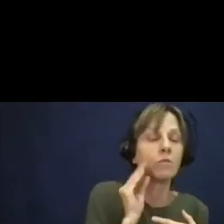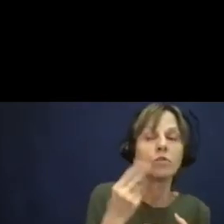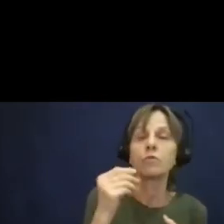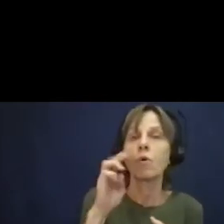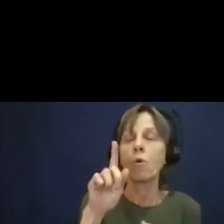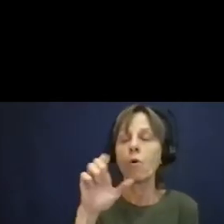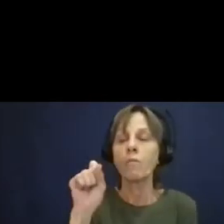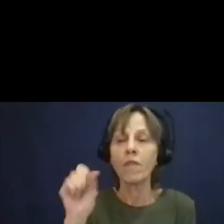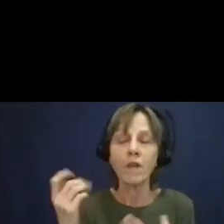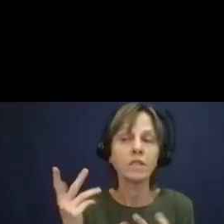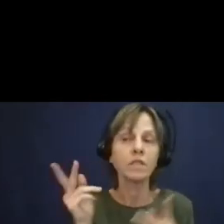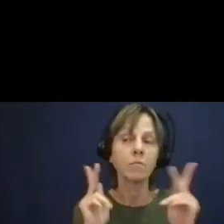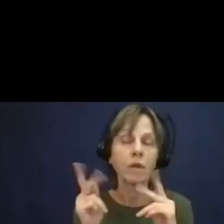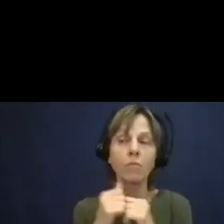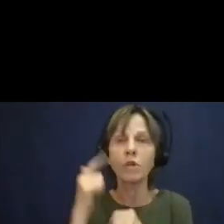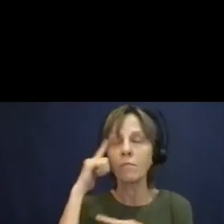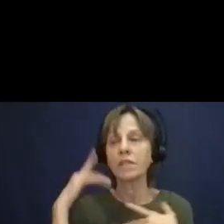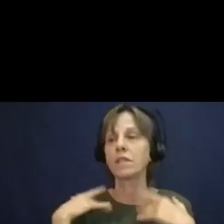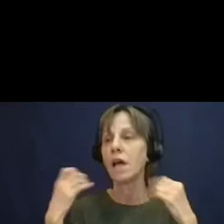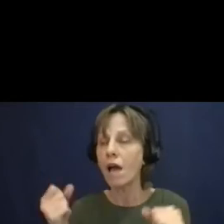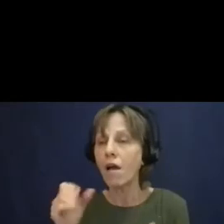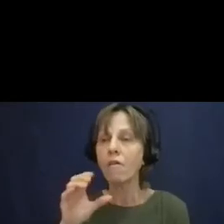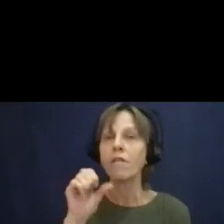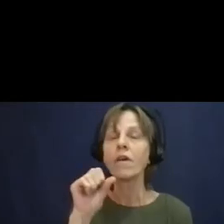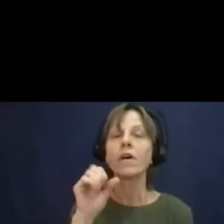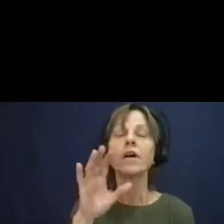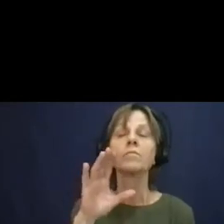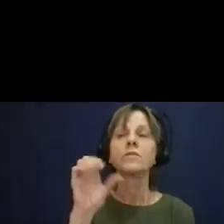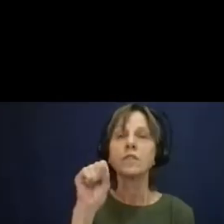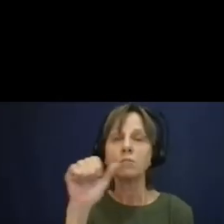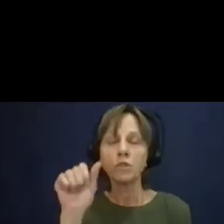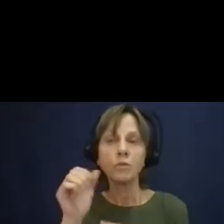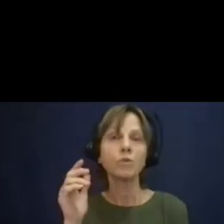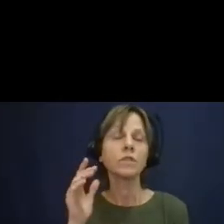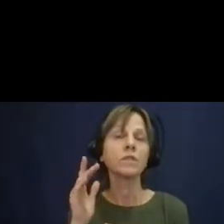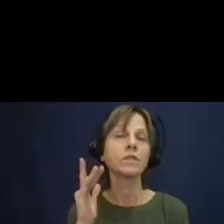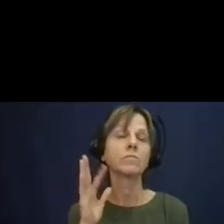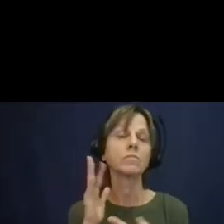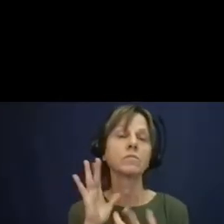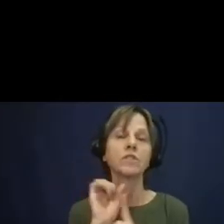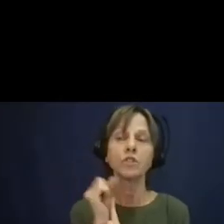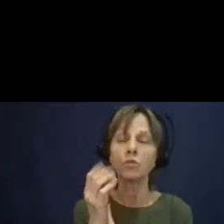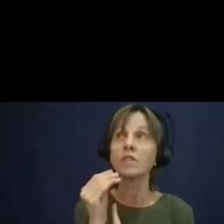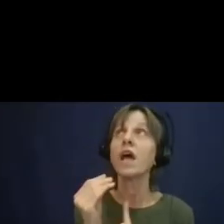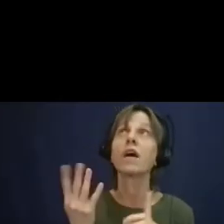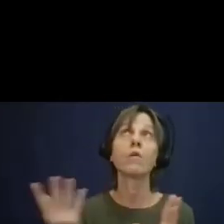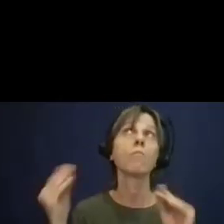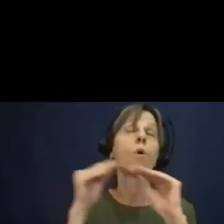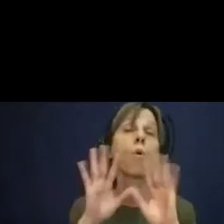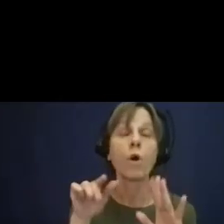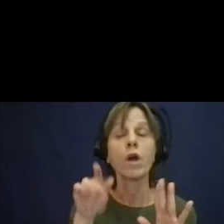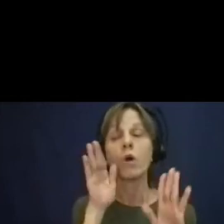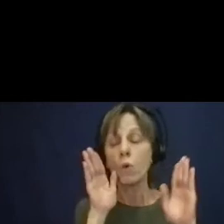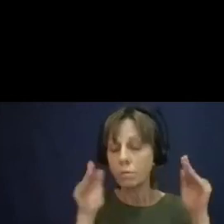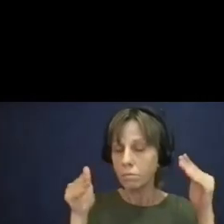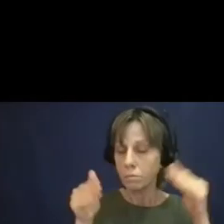mental health conditions and substance use conditions, and much more. And this discussion will be geared towards entities who are